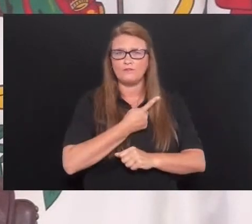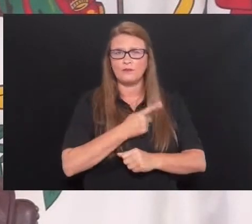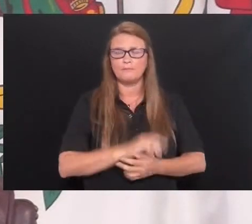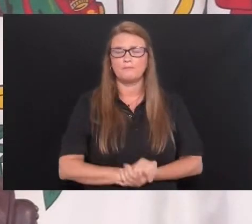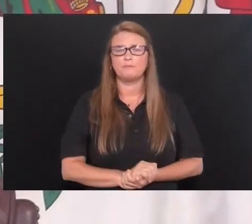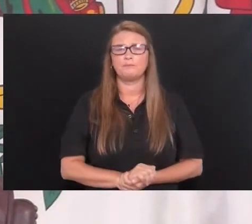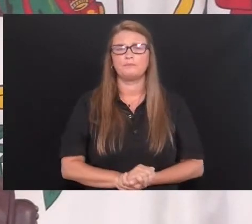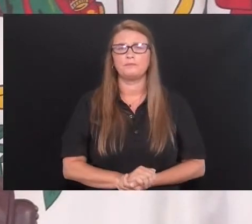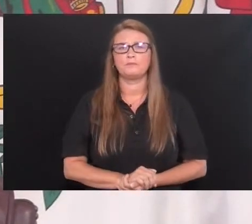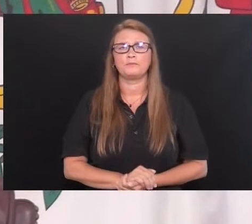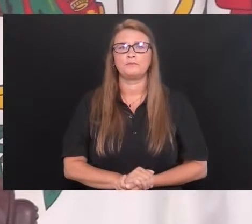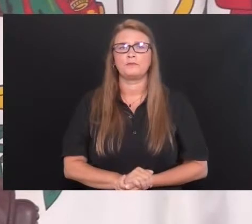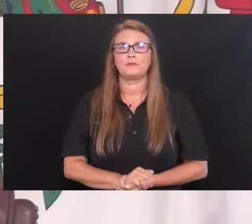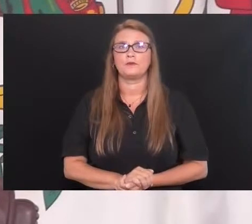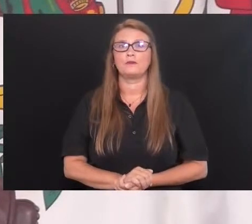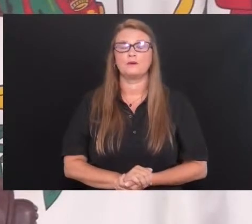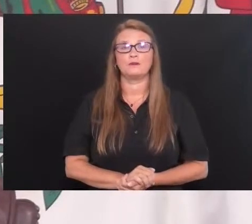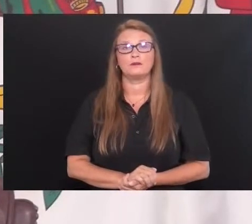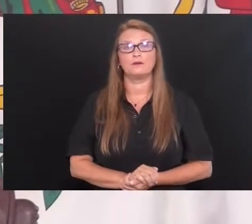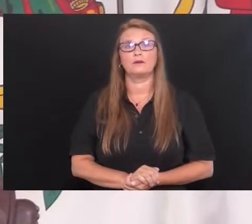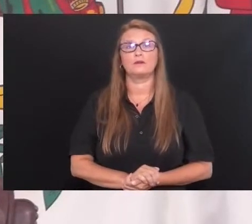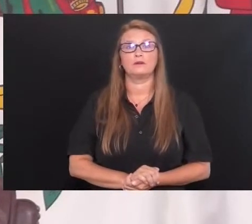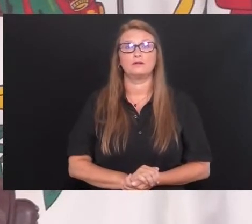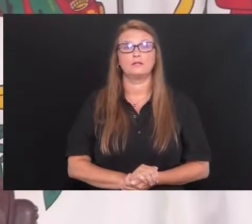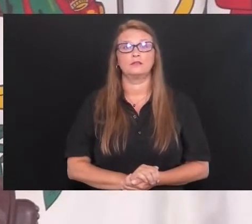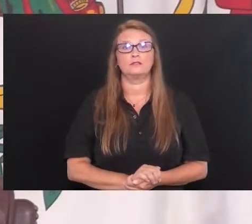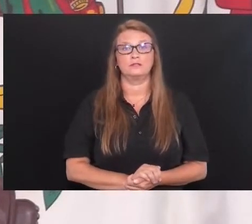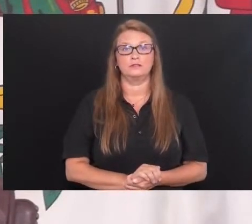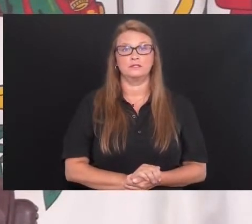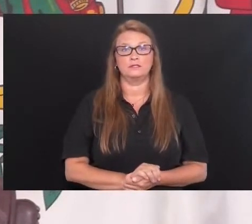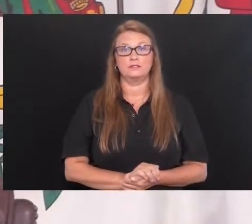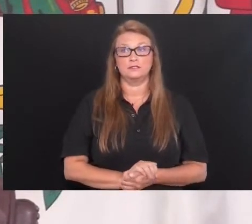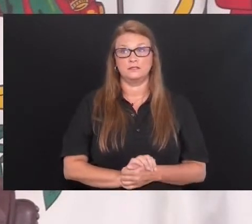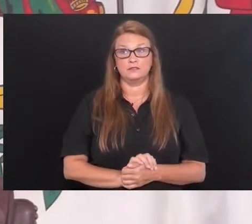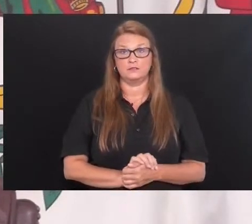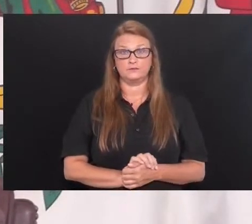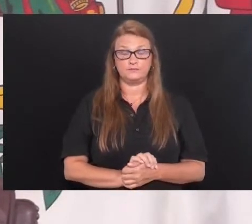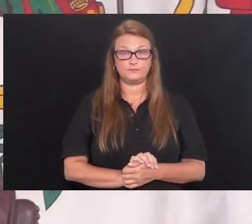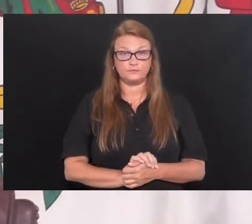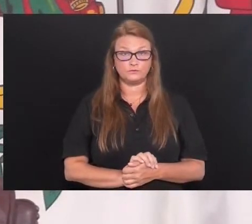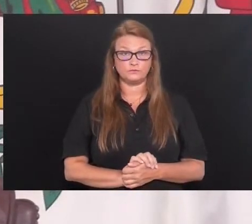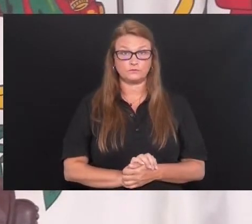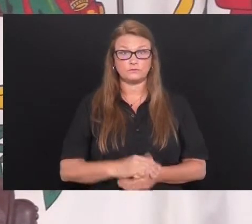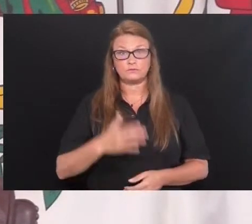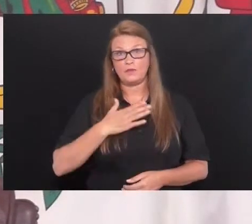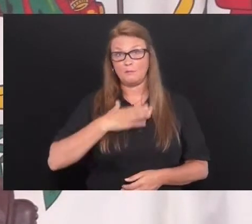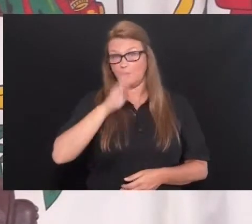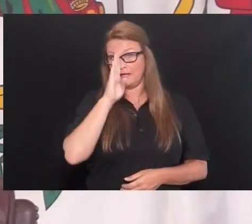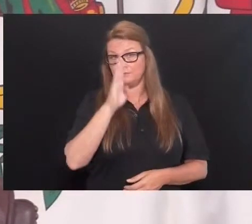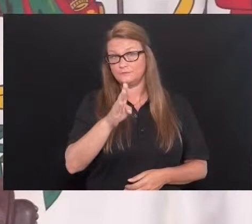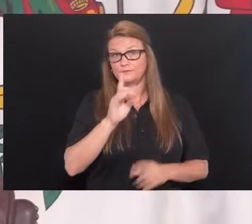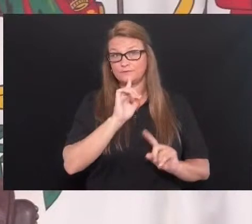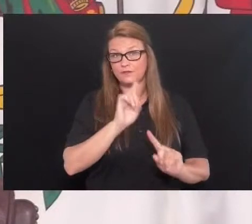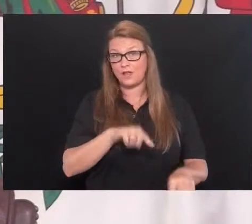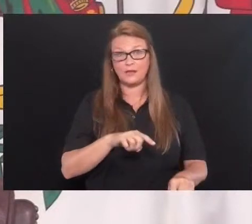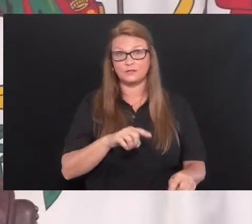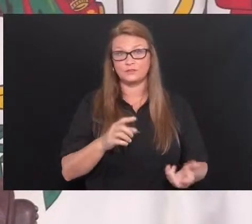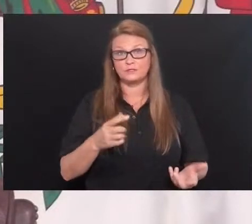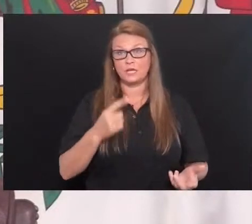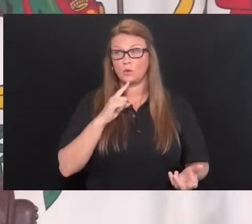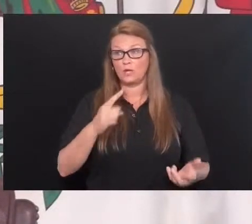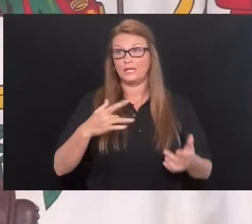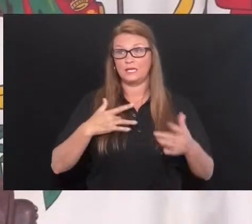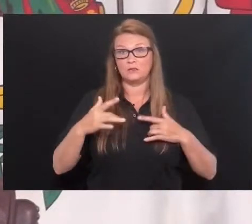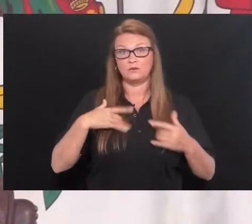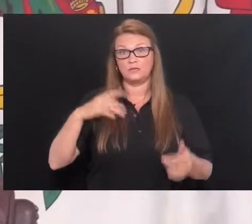if you want just a distant shot across the bow and everything, I'm concerned that